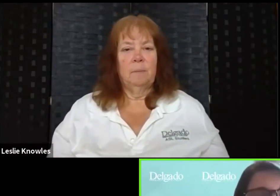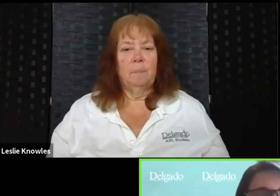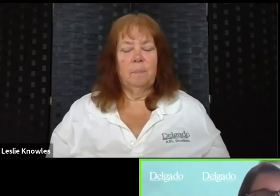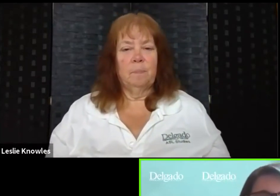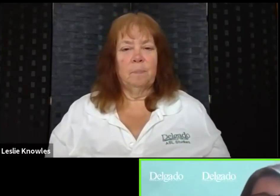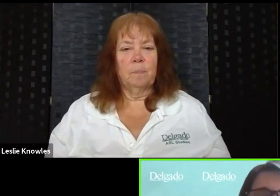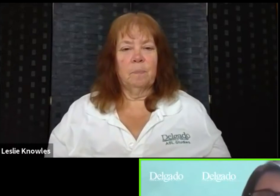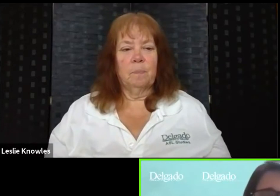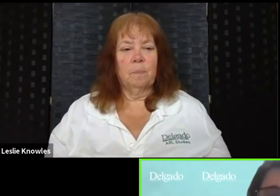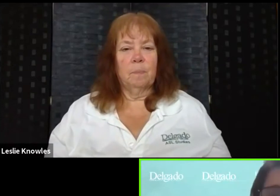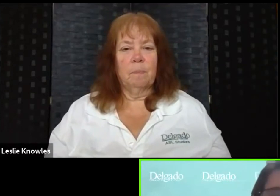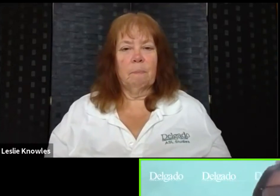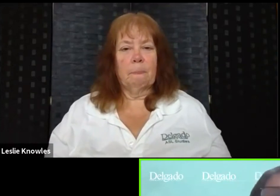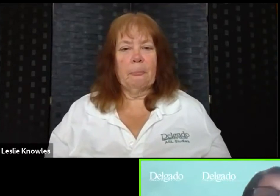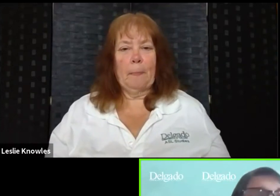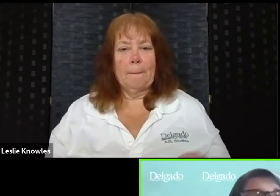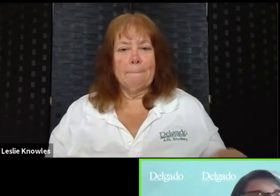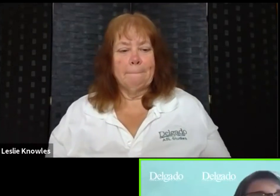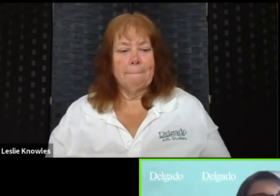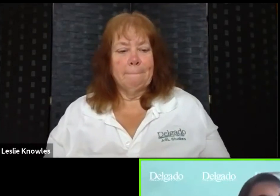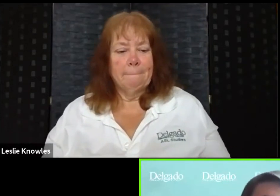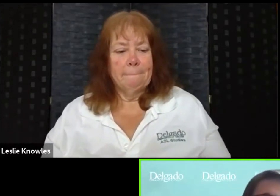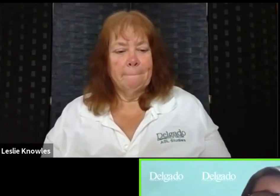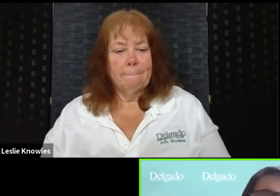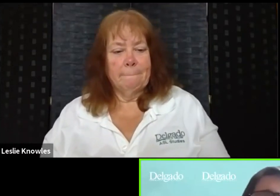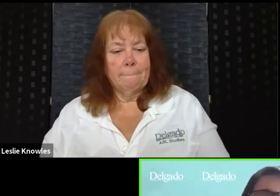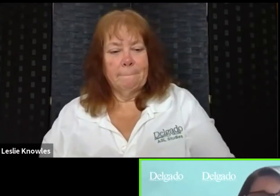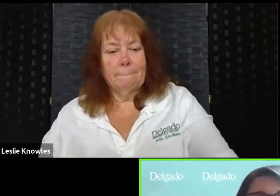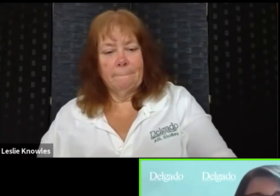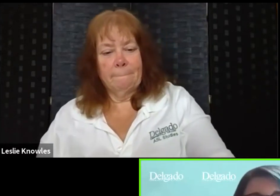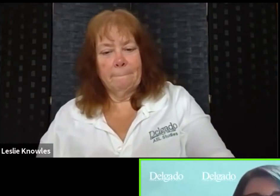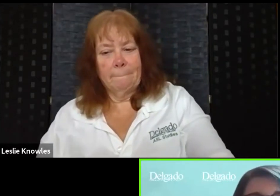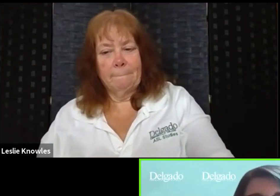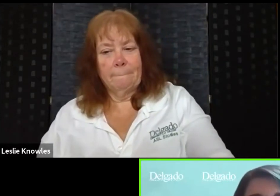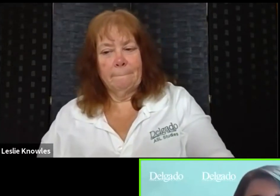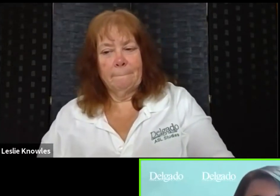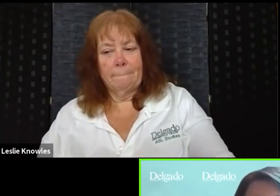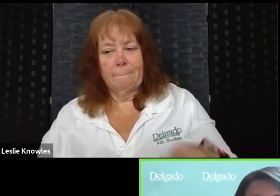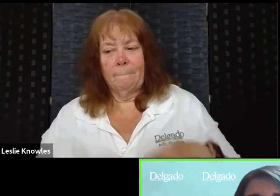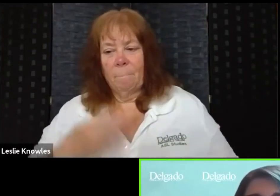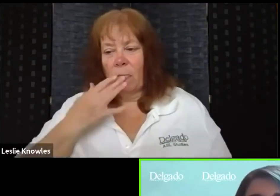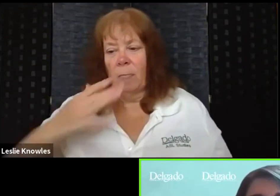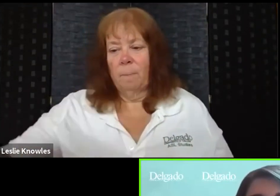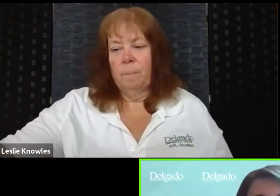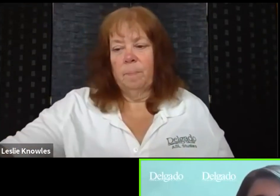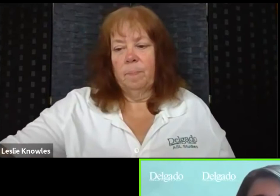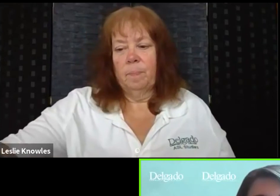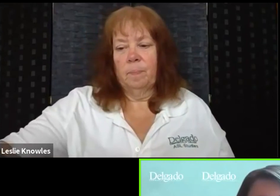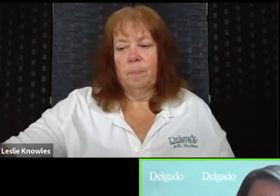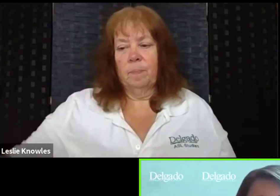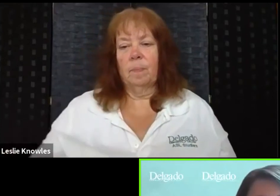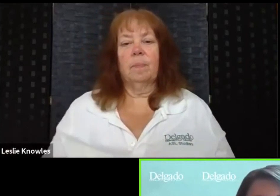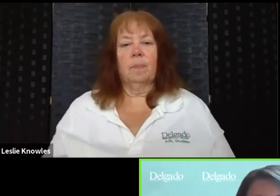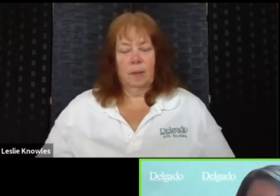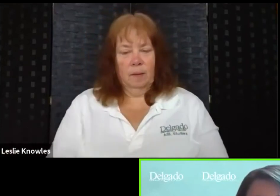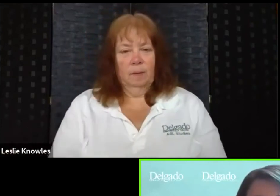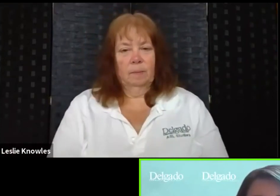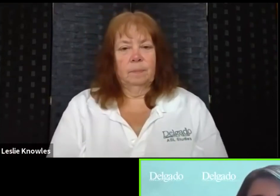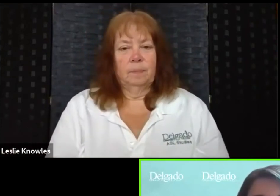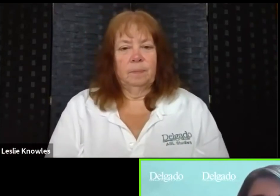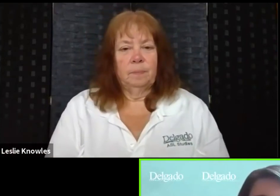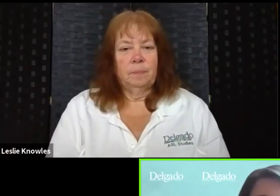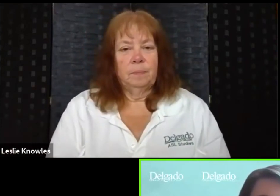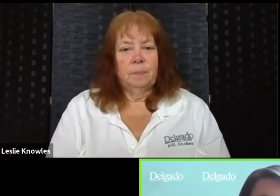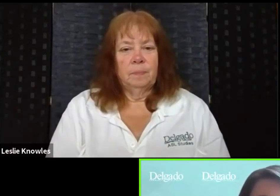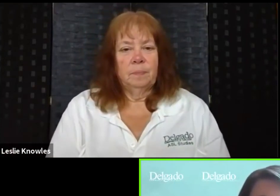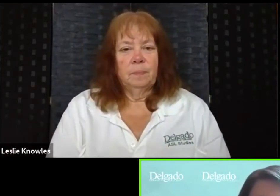them, but there are many foreign languages that you can take here. And if you're an English language learner, you can take those classes as well. So I'm going to share that